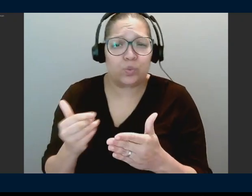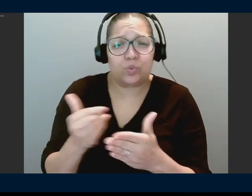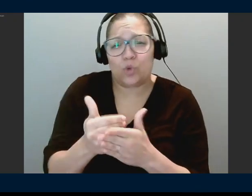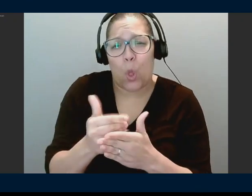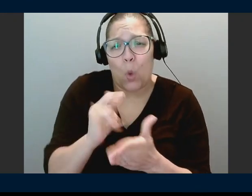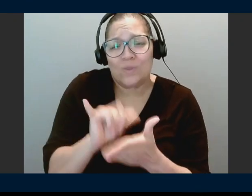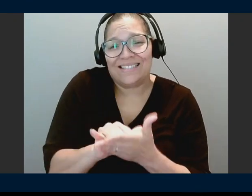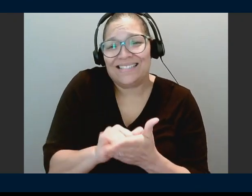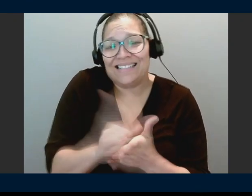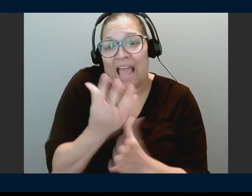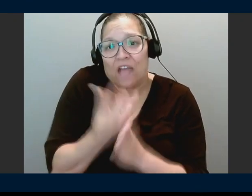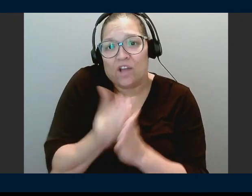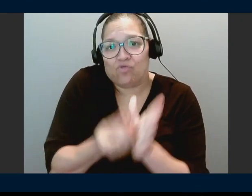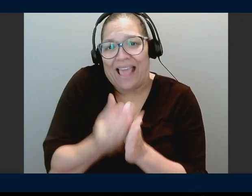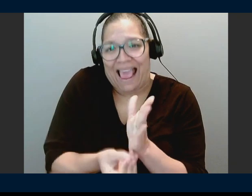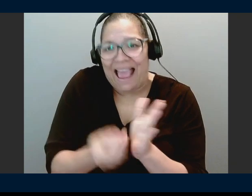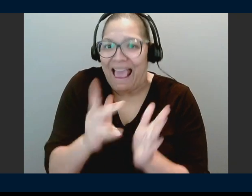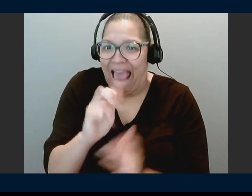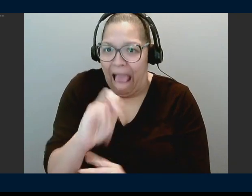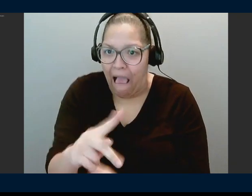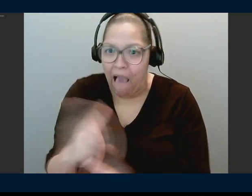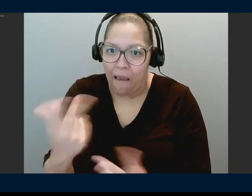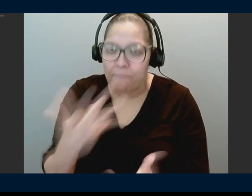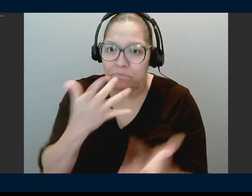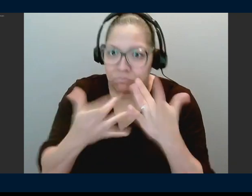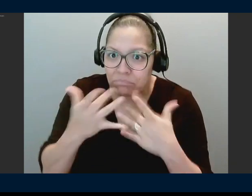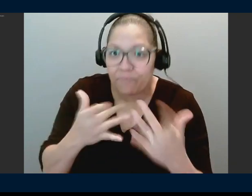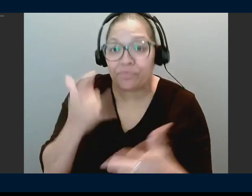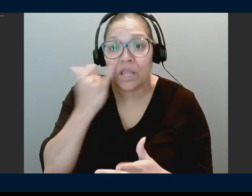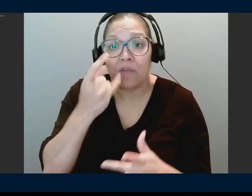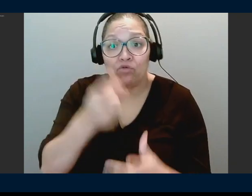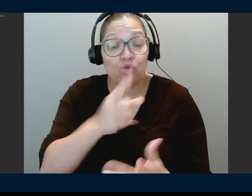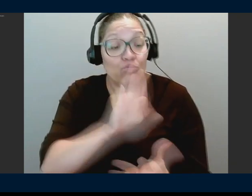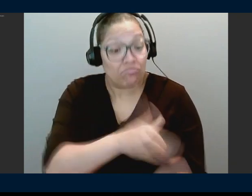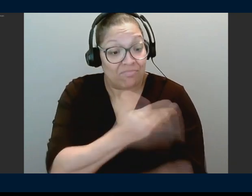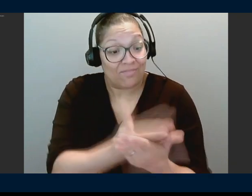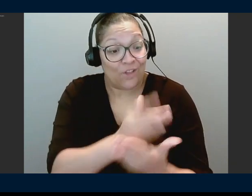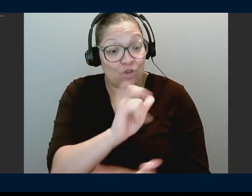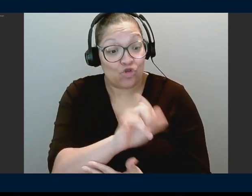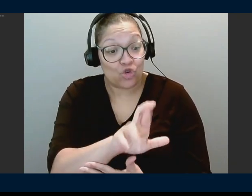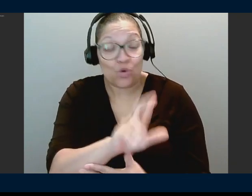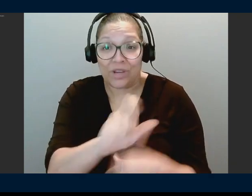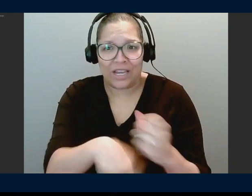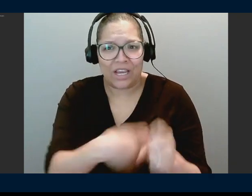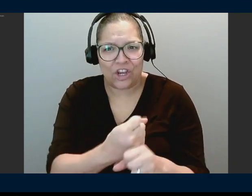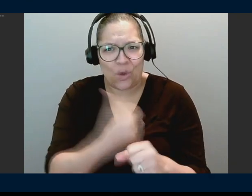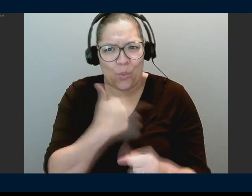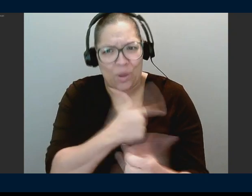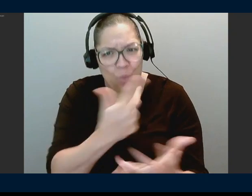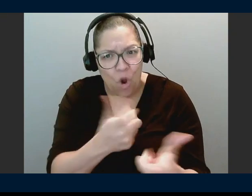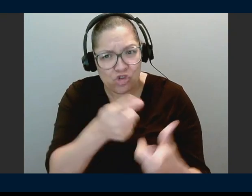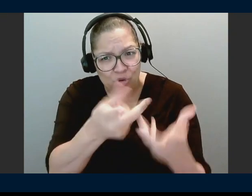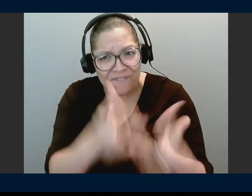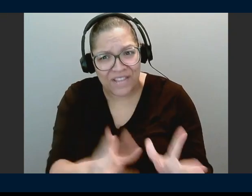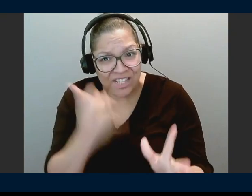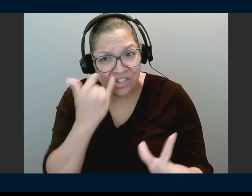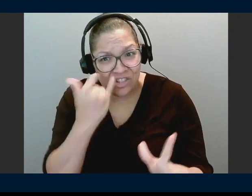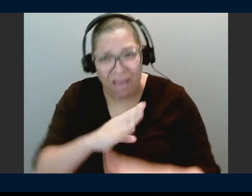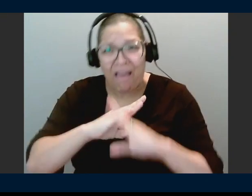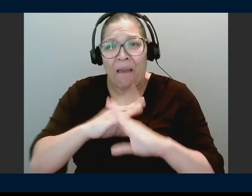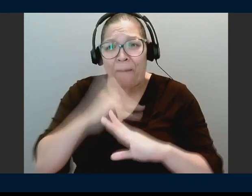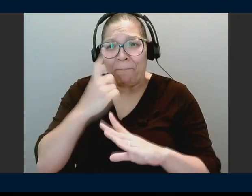high-demand STEM fields. So our idea is, if you've made it to your junior year, we need you to finish. If money's a barrier, we're going to help you with